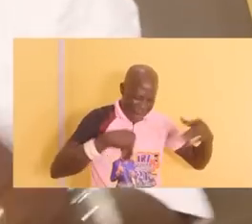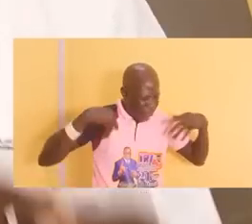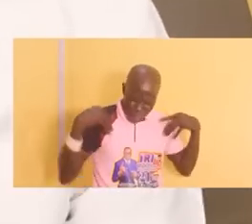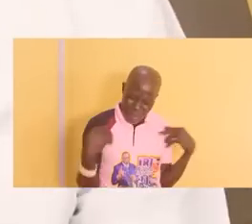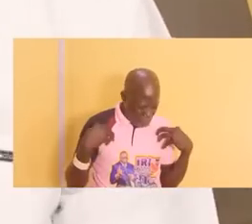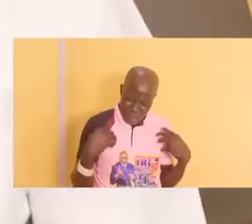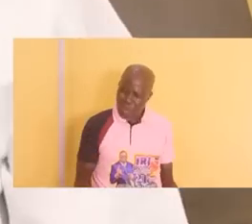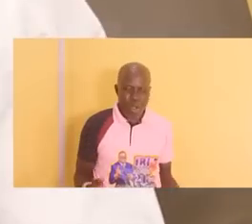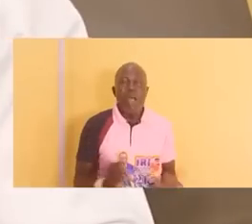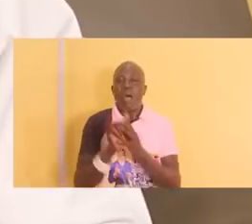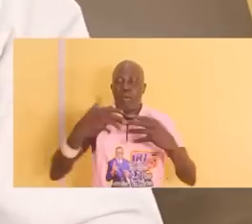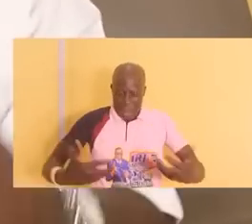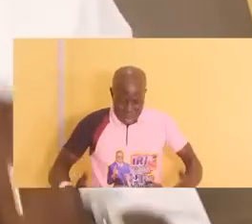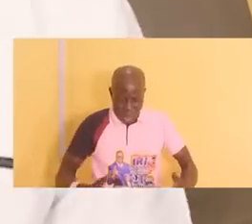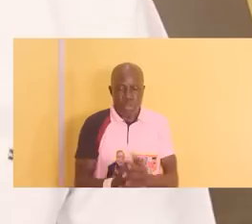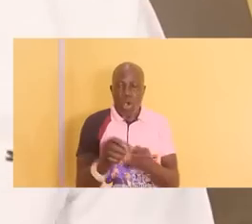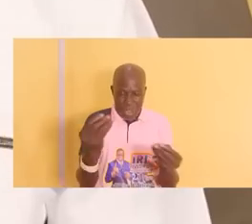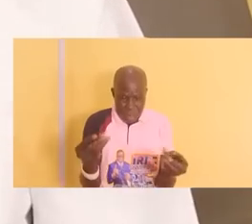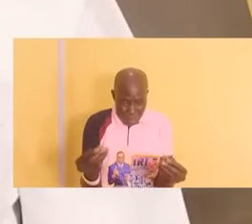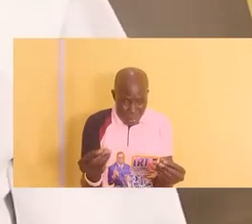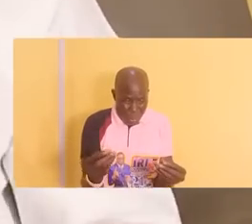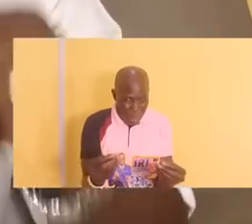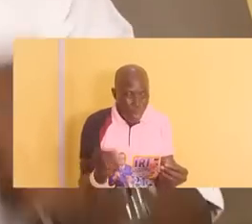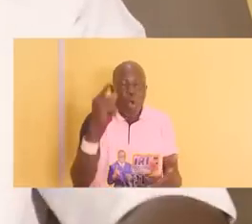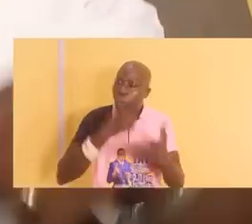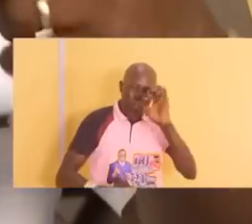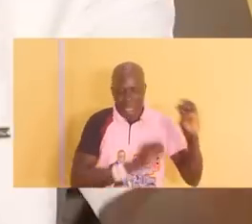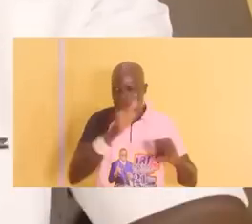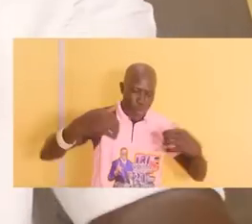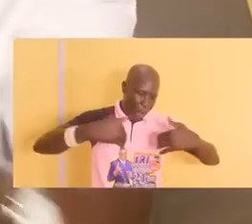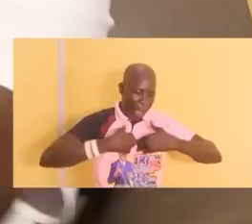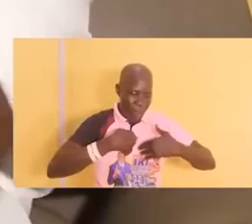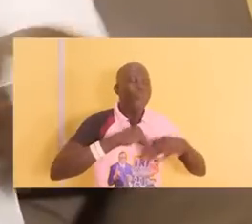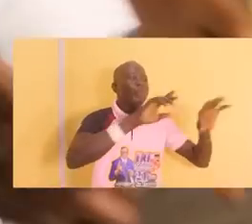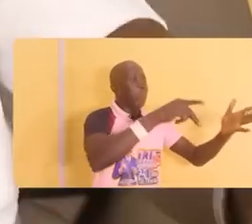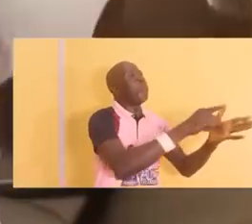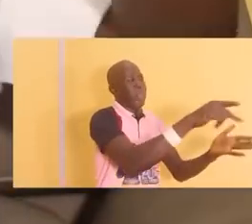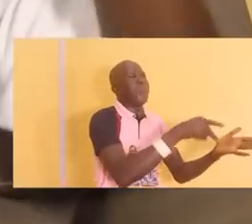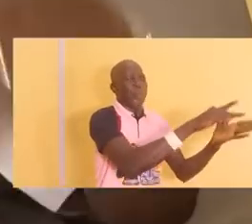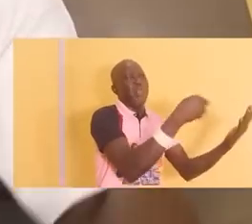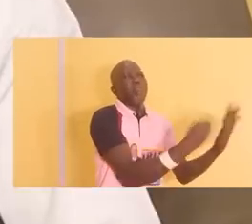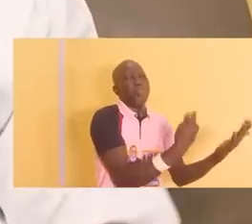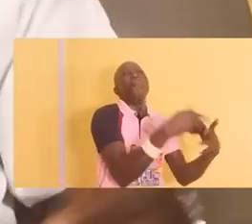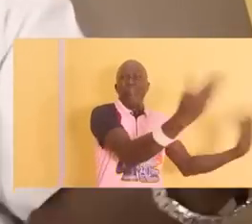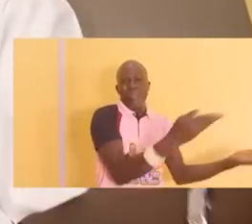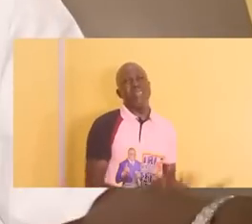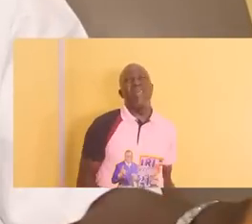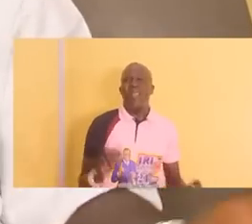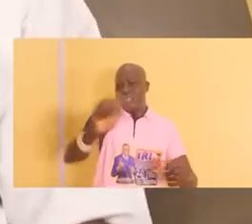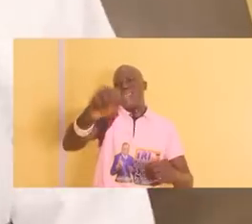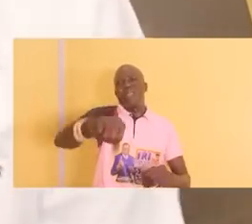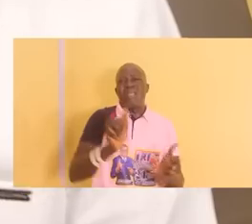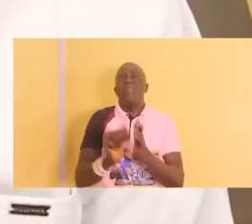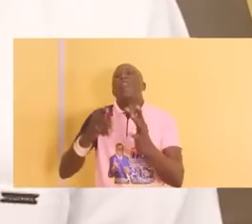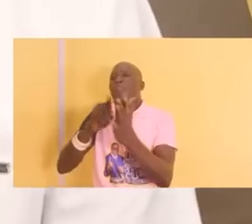lagbara cement. You don't have a lagbara yen kan. You don't have a tipa of sand. To oba lagbara. Wo na se owo ti se wa nbe. Make your quarters. Yes, o se owo